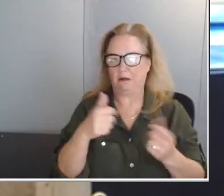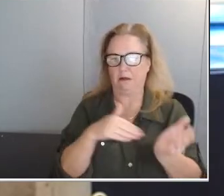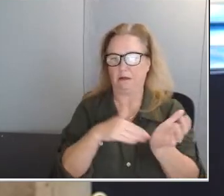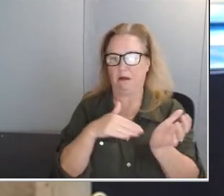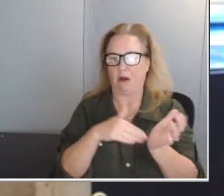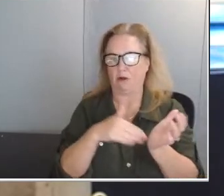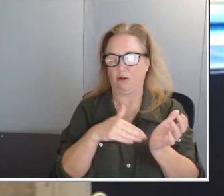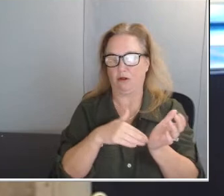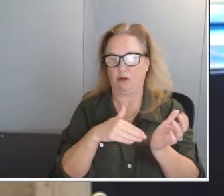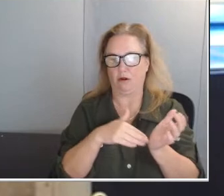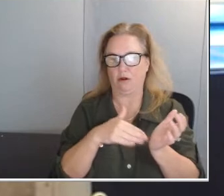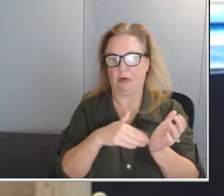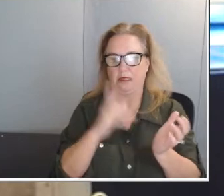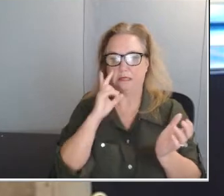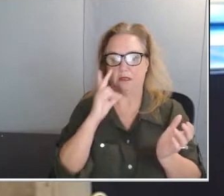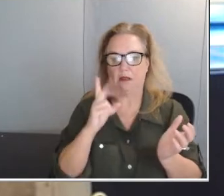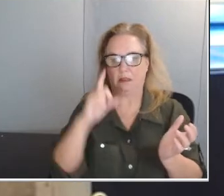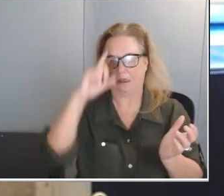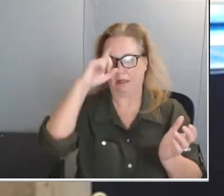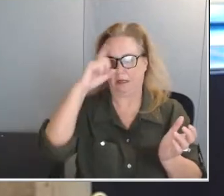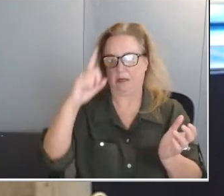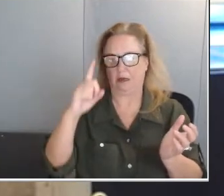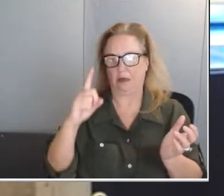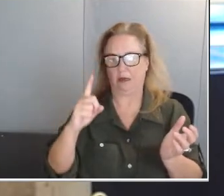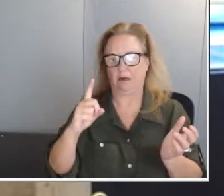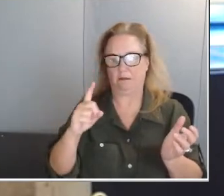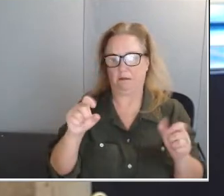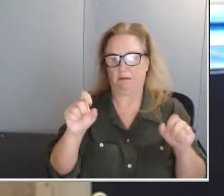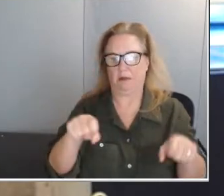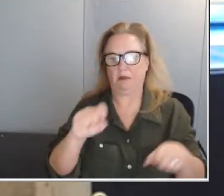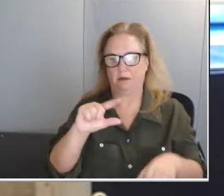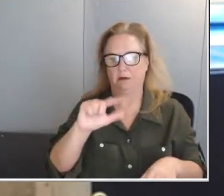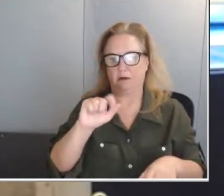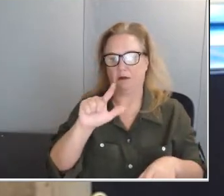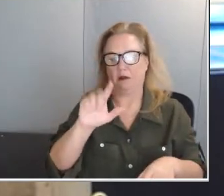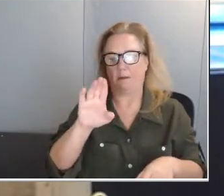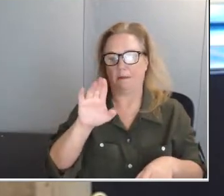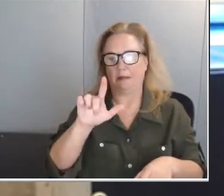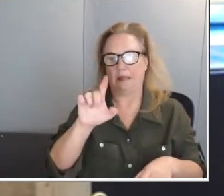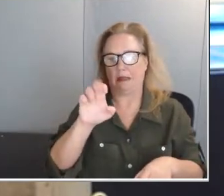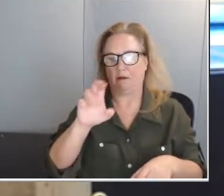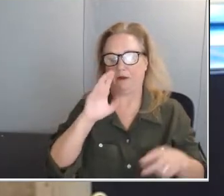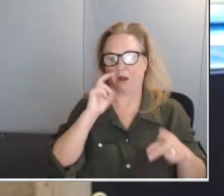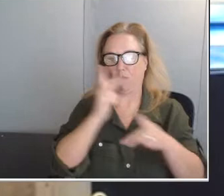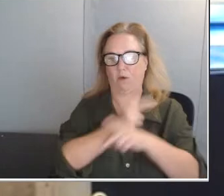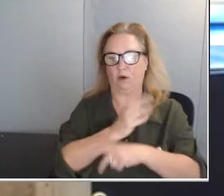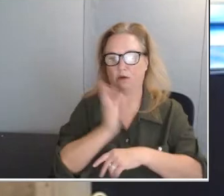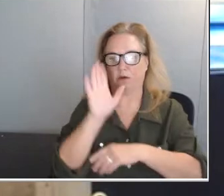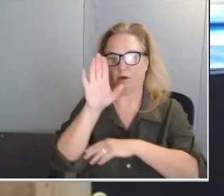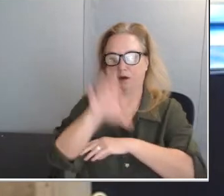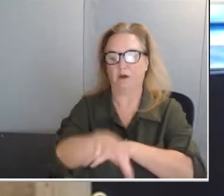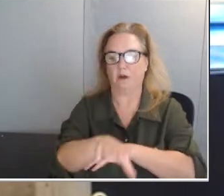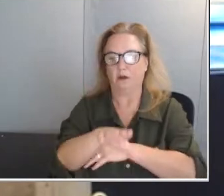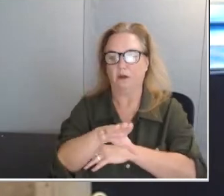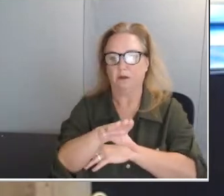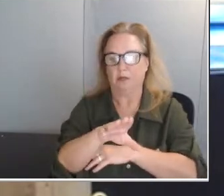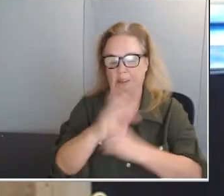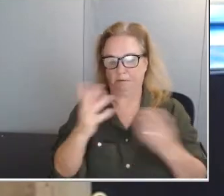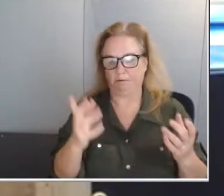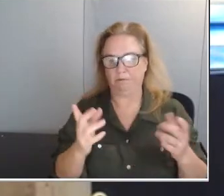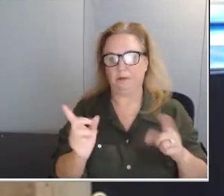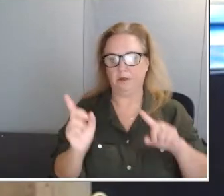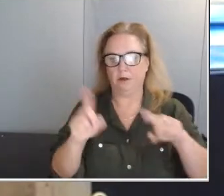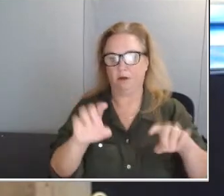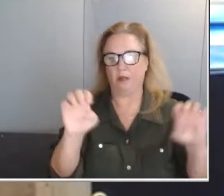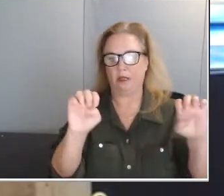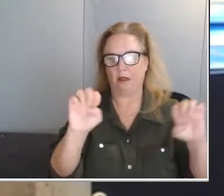doctor there that saw me thought it was likely my gallbladder and told me, if it got worse throughout the night, to present myself to